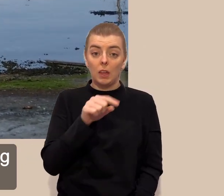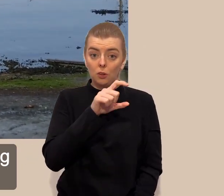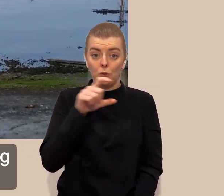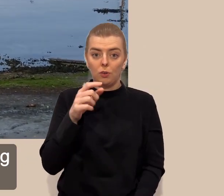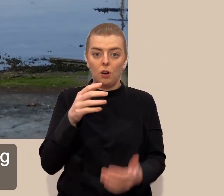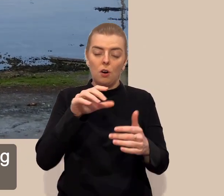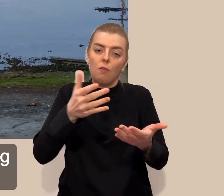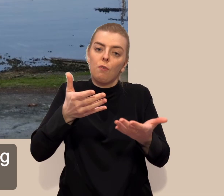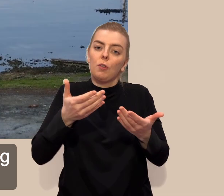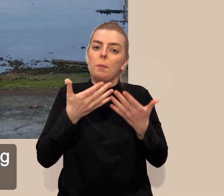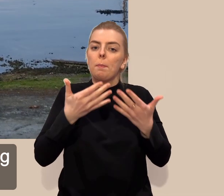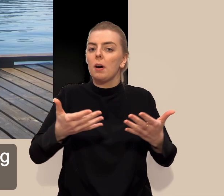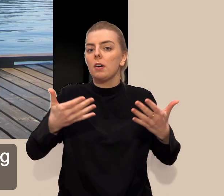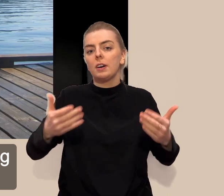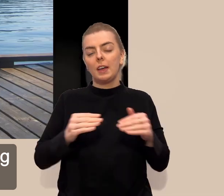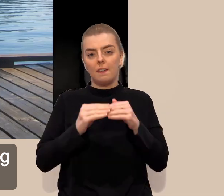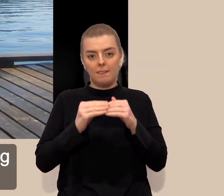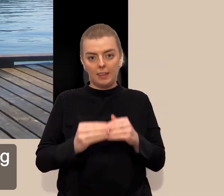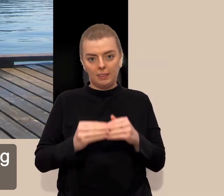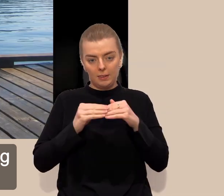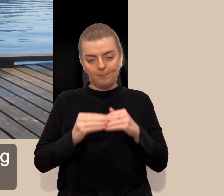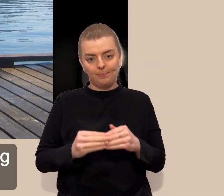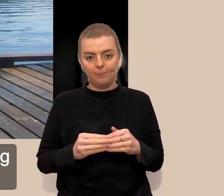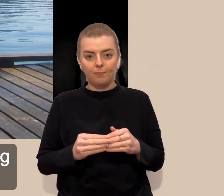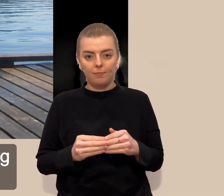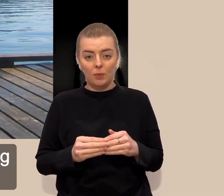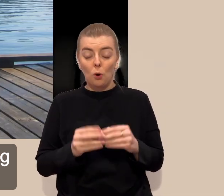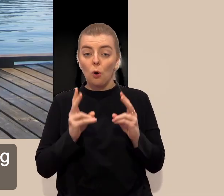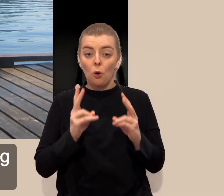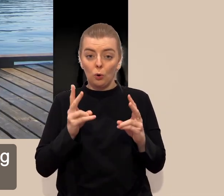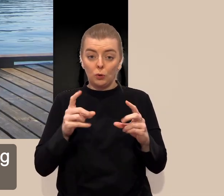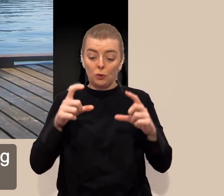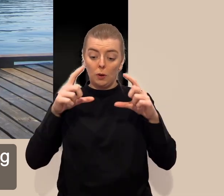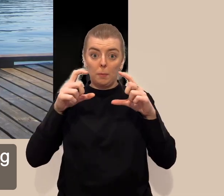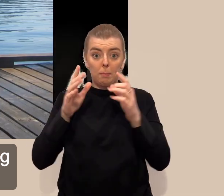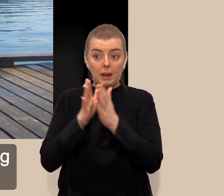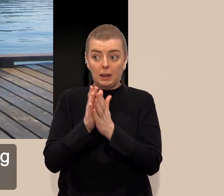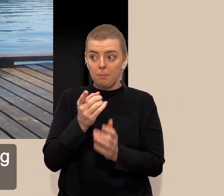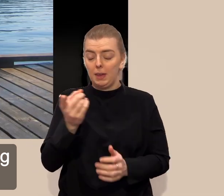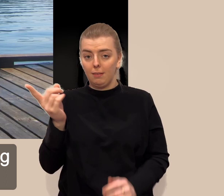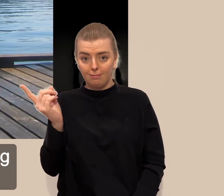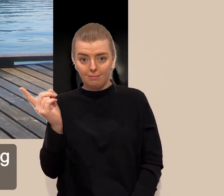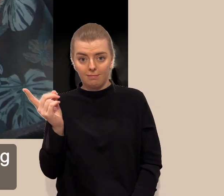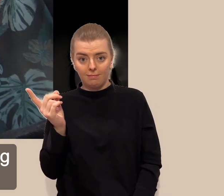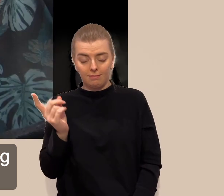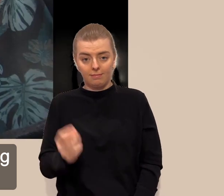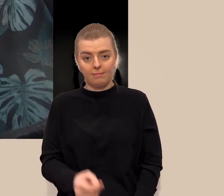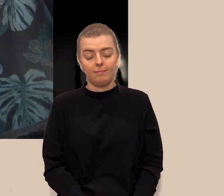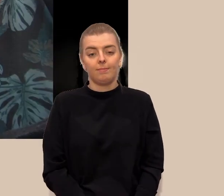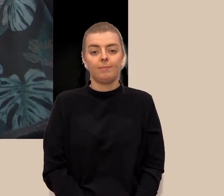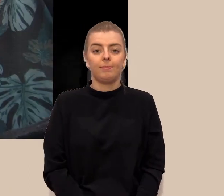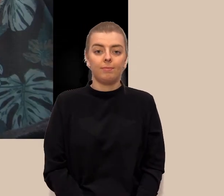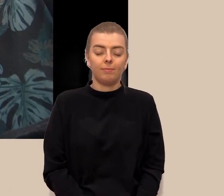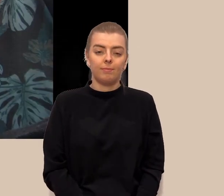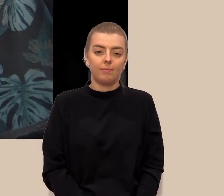And I have found so many friends. And I have also found many